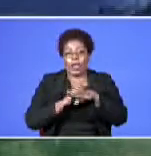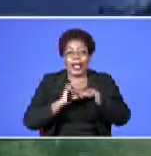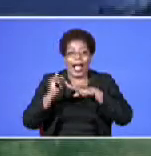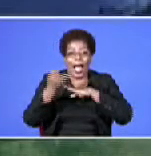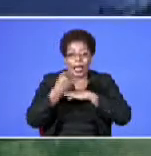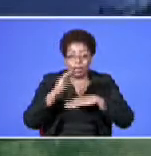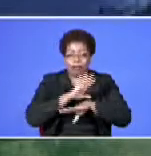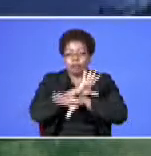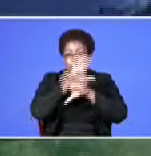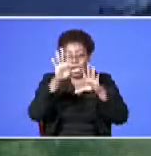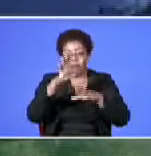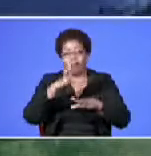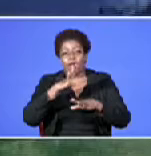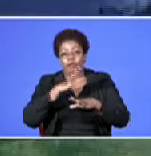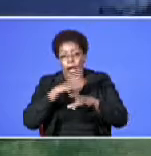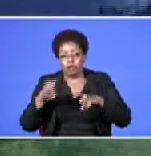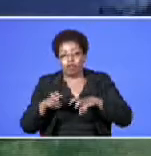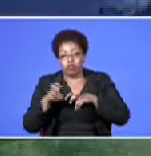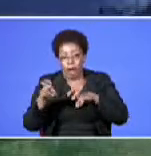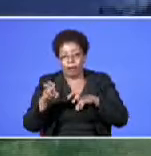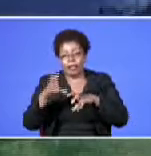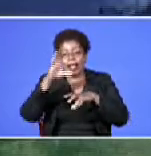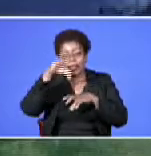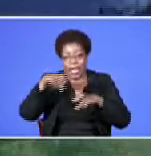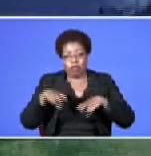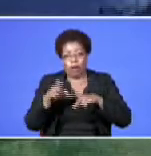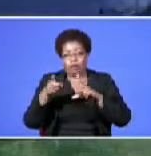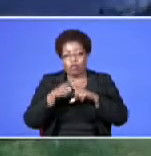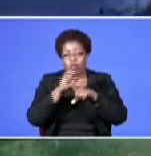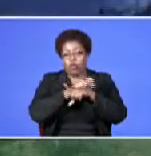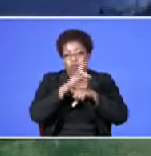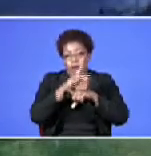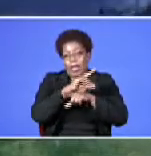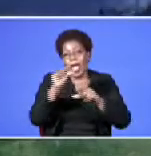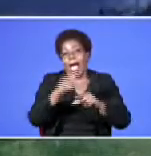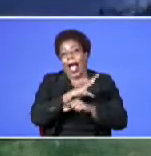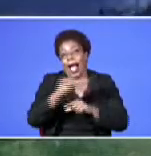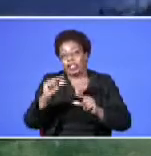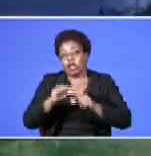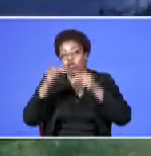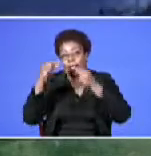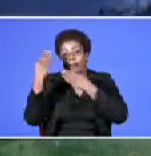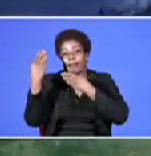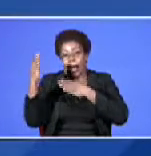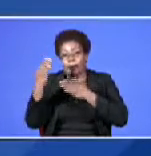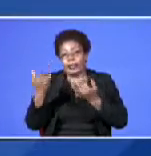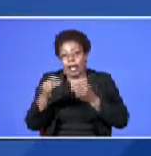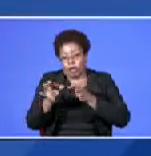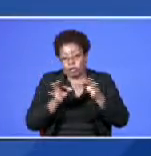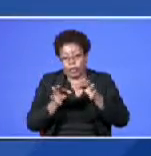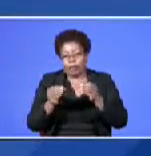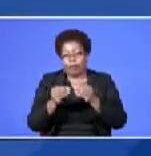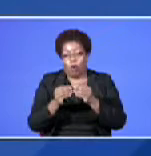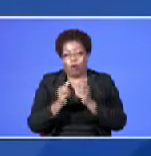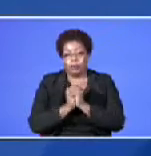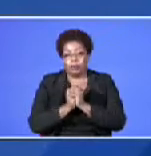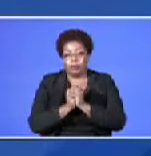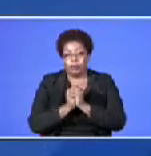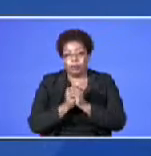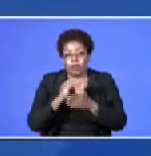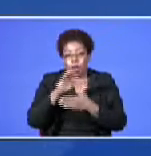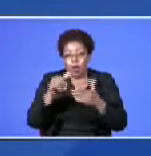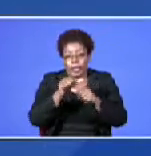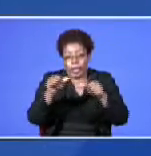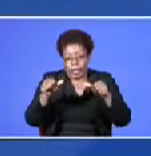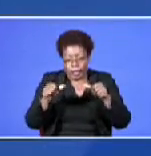cleared for commercial activity can also travel between New Providence and Grand Bahama. Brennan further explained. I think other areas would be